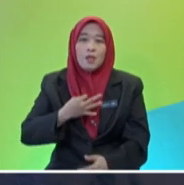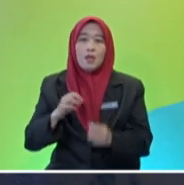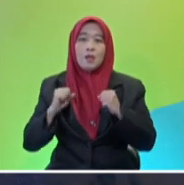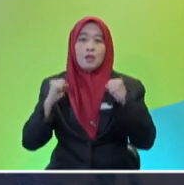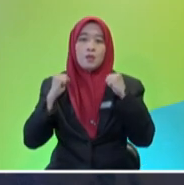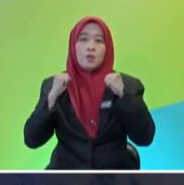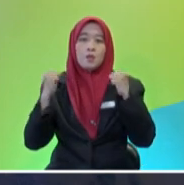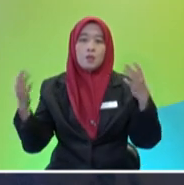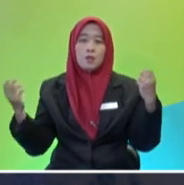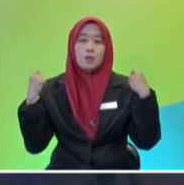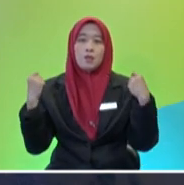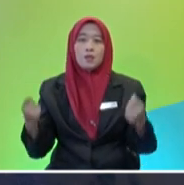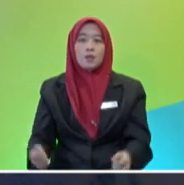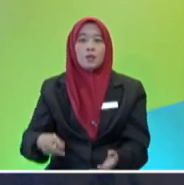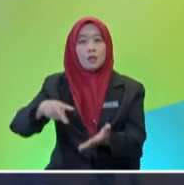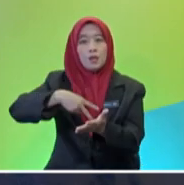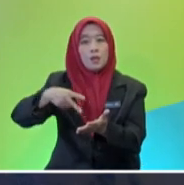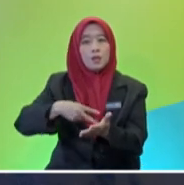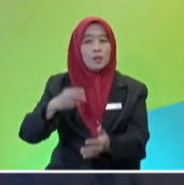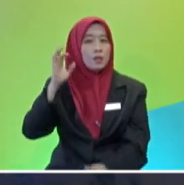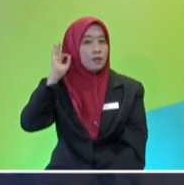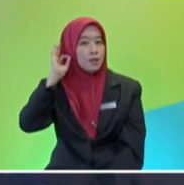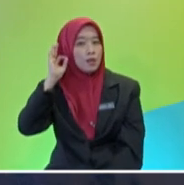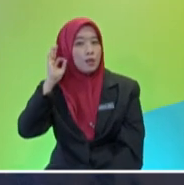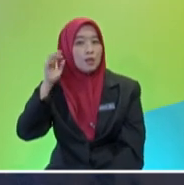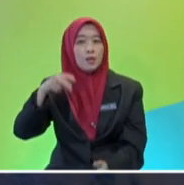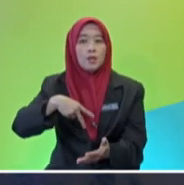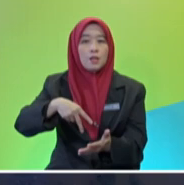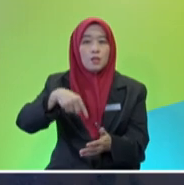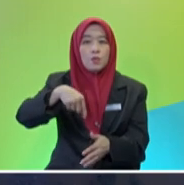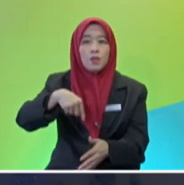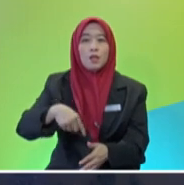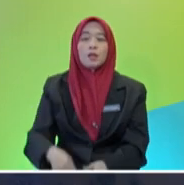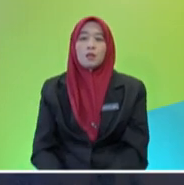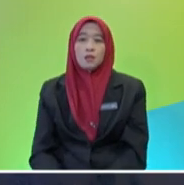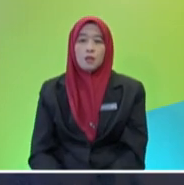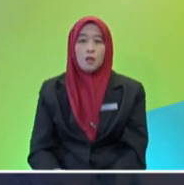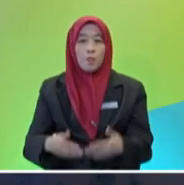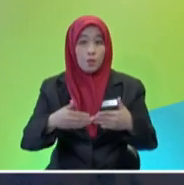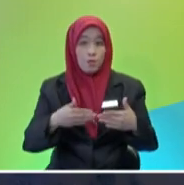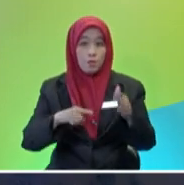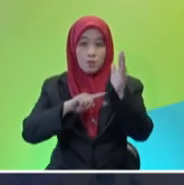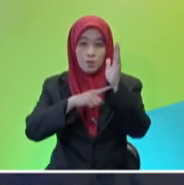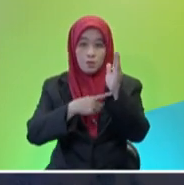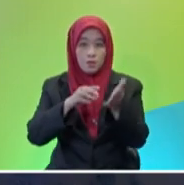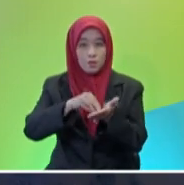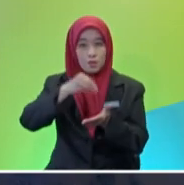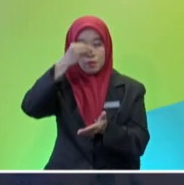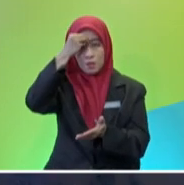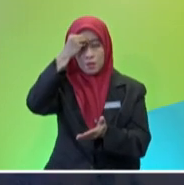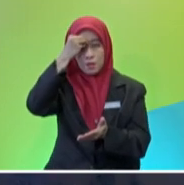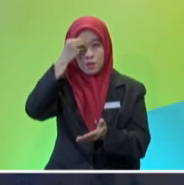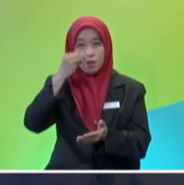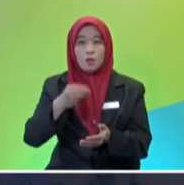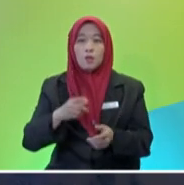Today after hearing that song and dancing together with us. Now, teacher Krishna, of course, before we start our lesson, can you introduce our